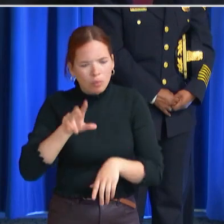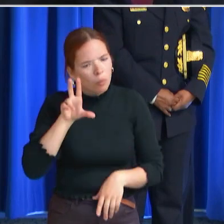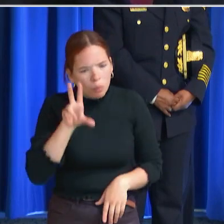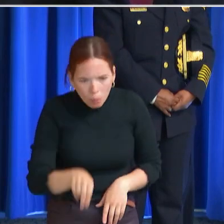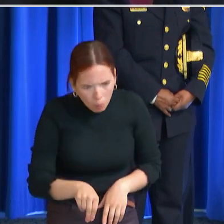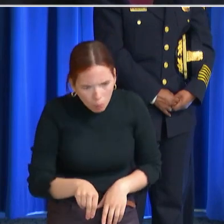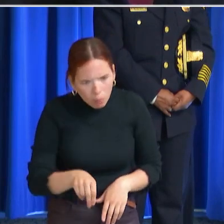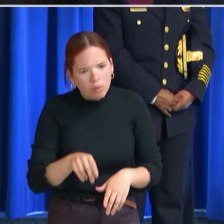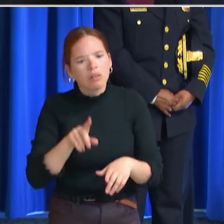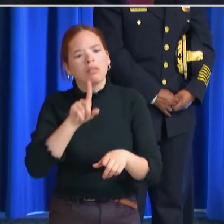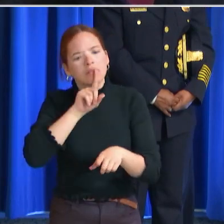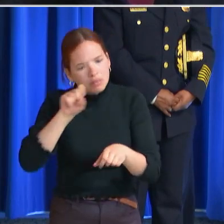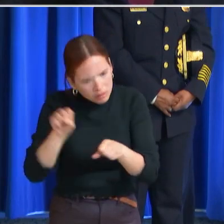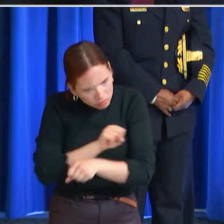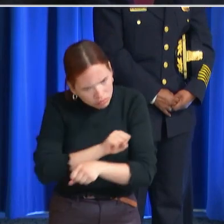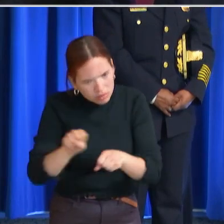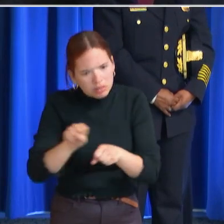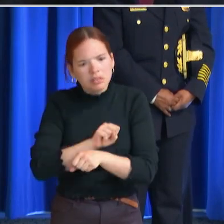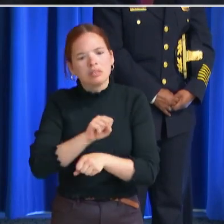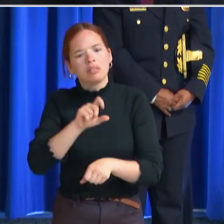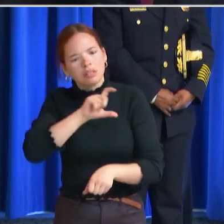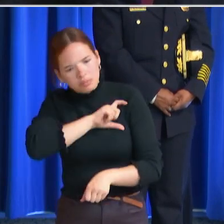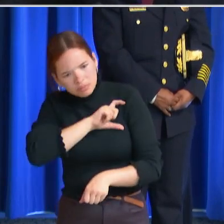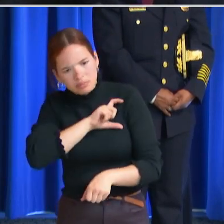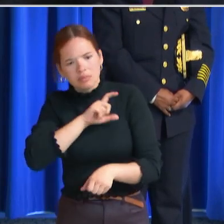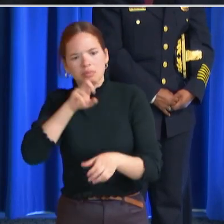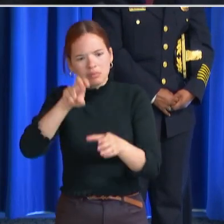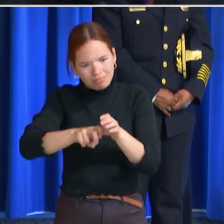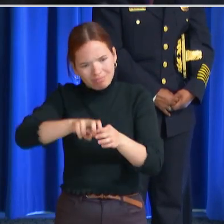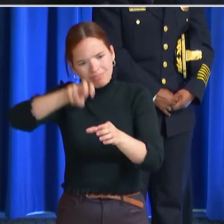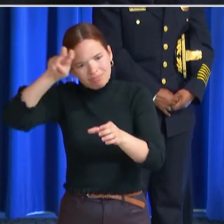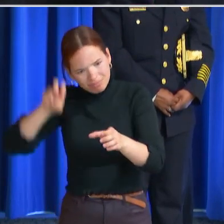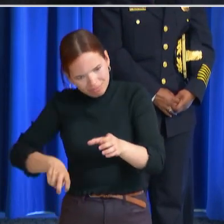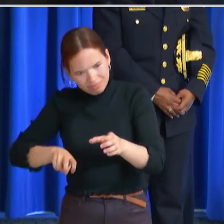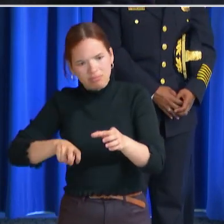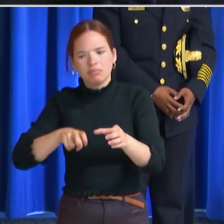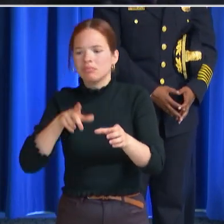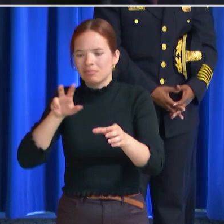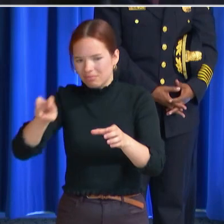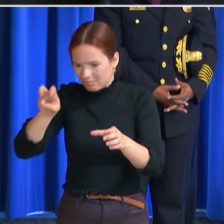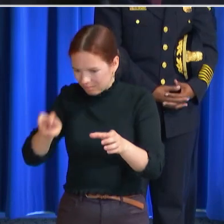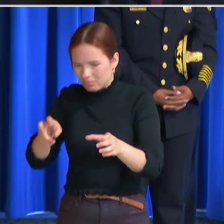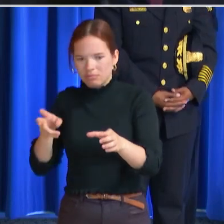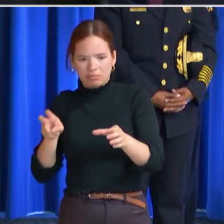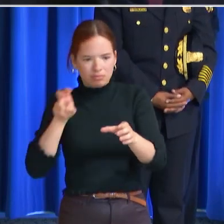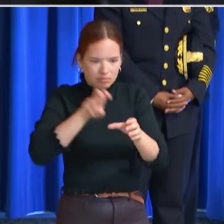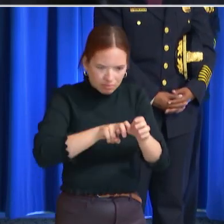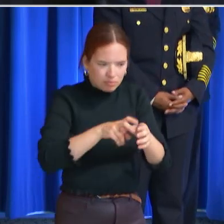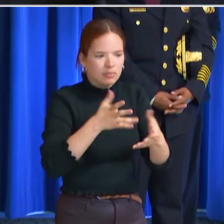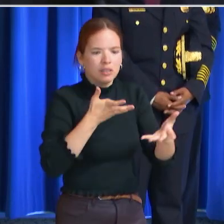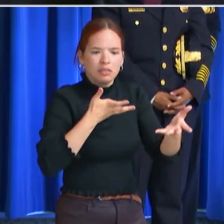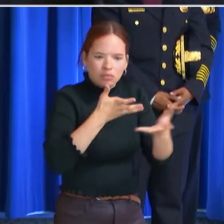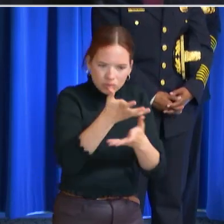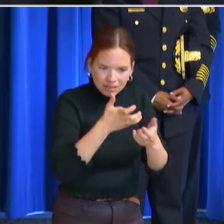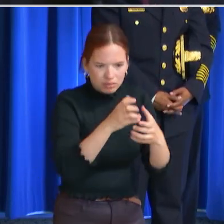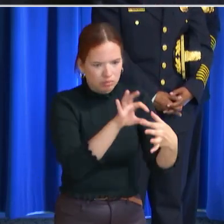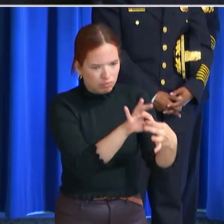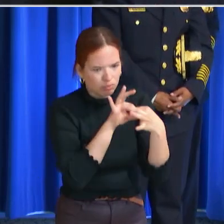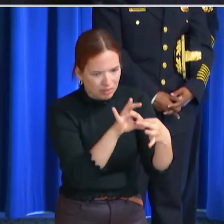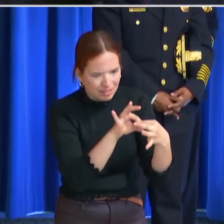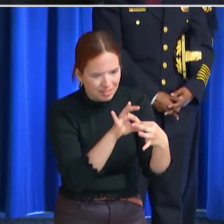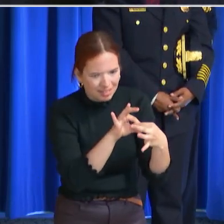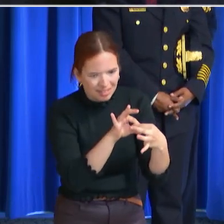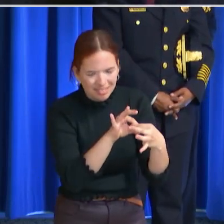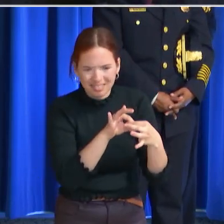or person or police officer who gets out of the car, who's engaging them, who they have relationship with. We want to move from, right, in spaces